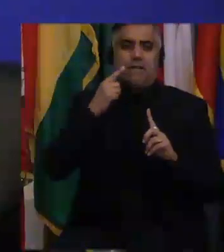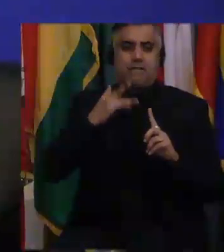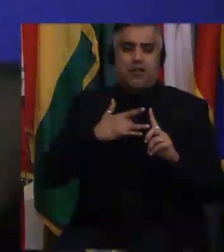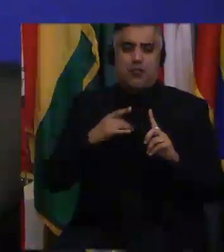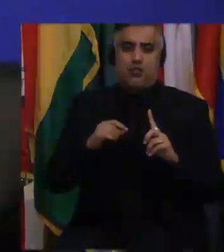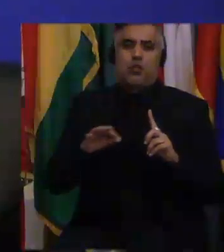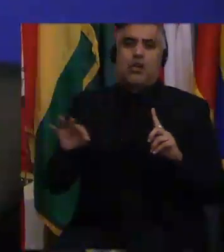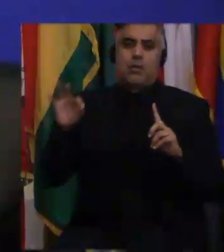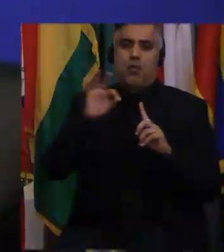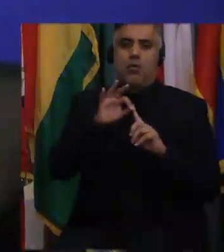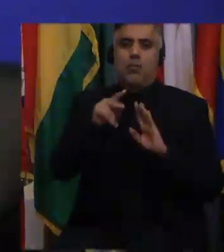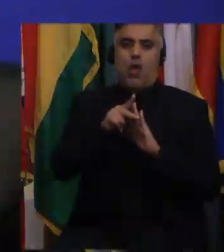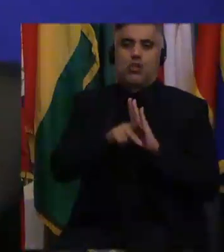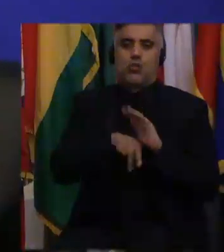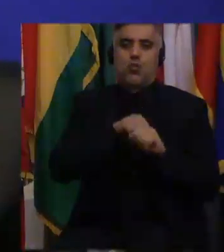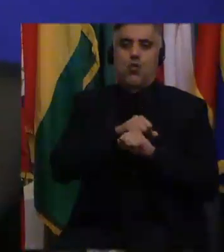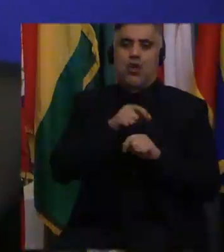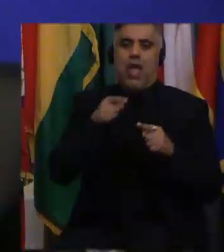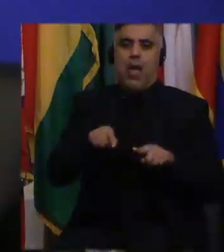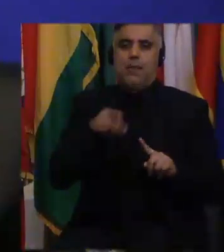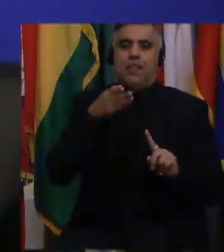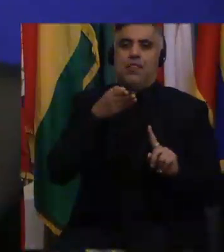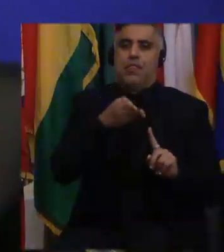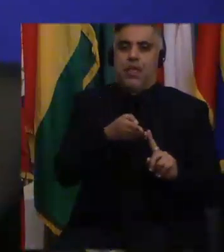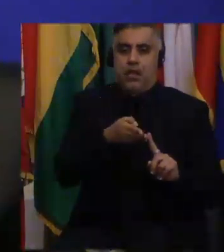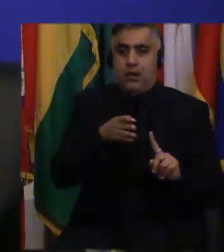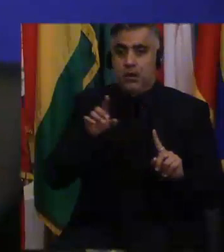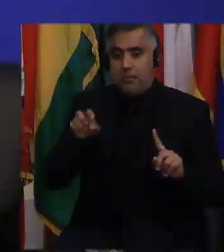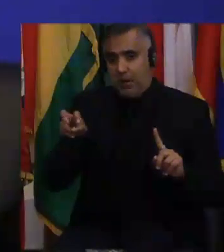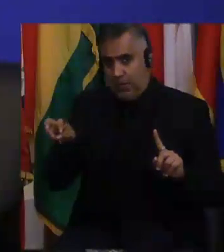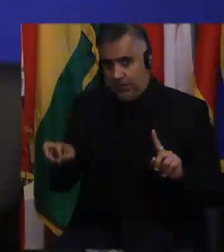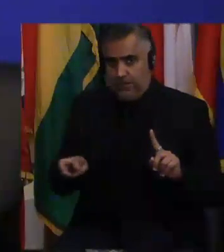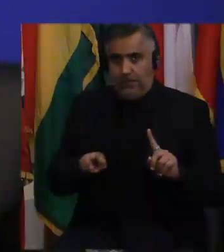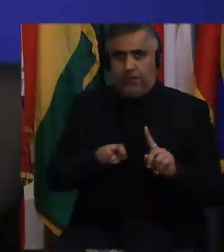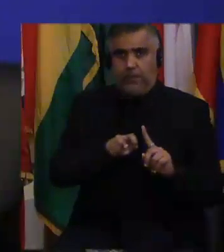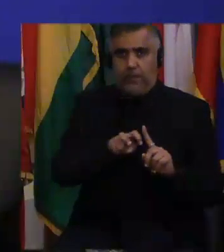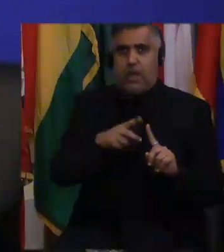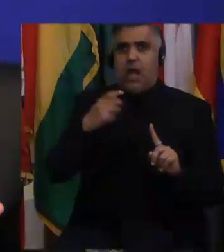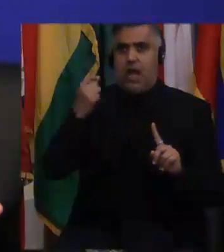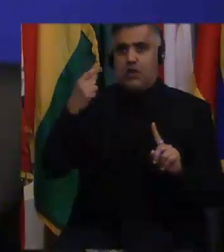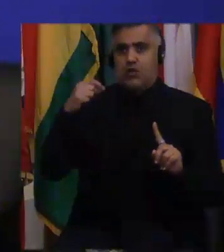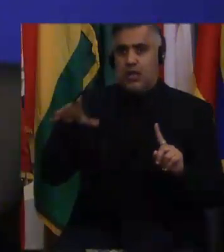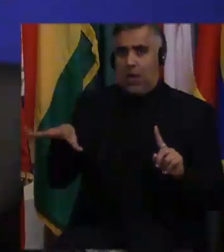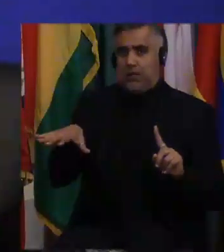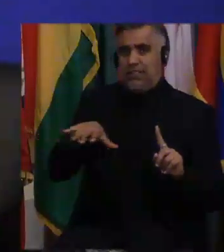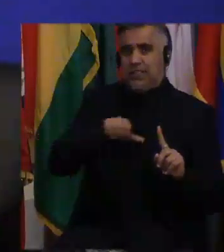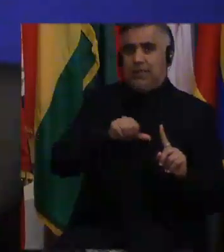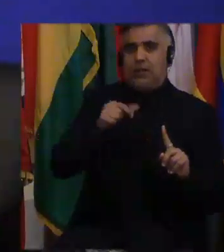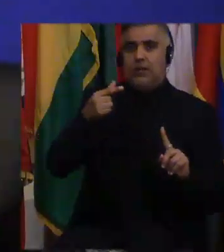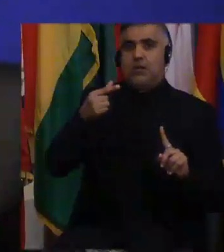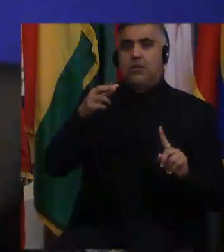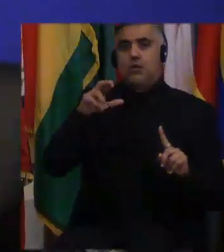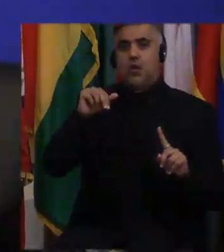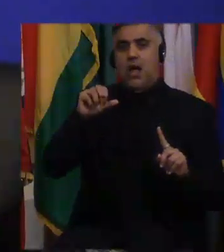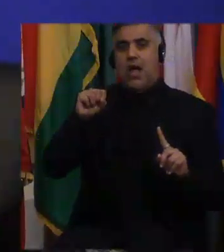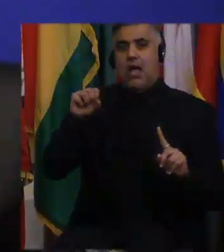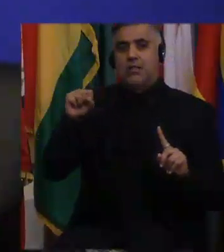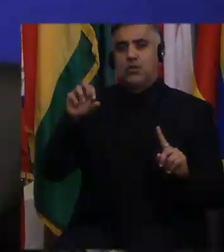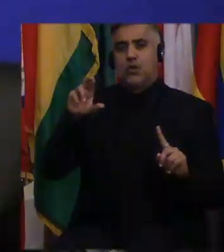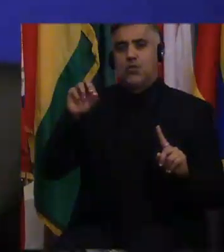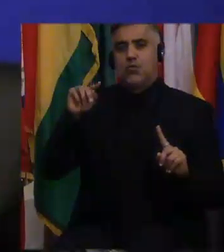policy work had to happen there. But in doing so, I understood that I was stepping away from grassroots. I was stepping away